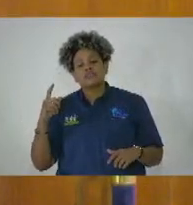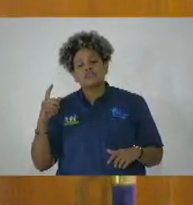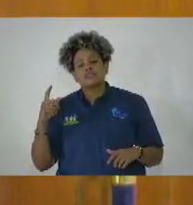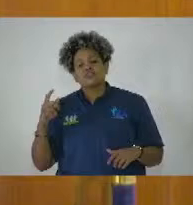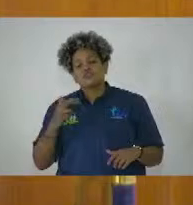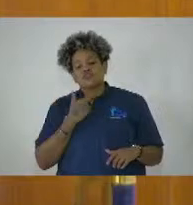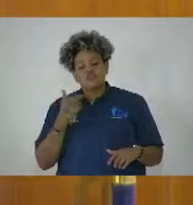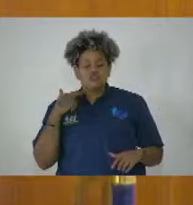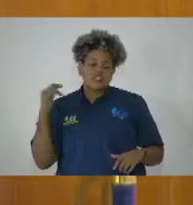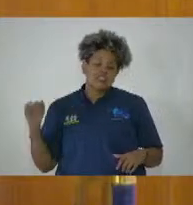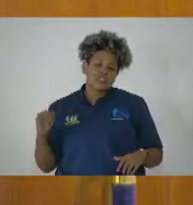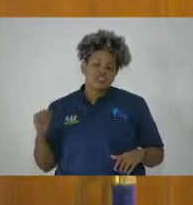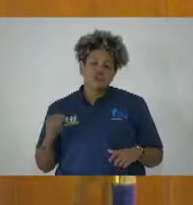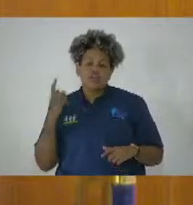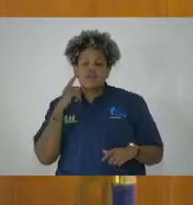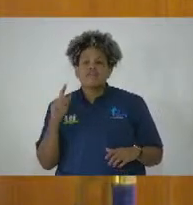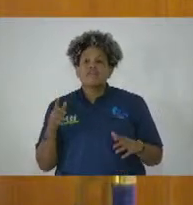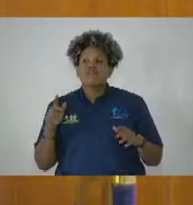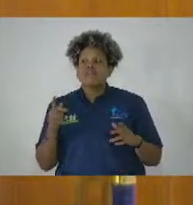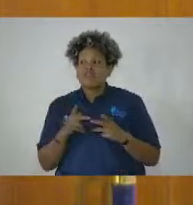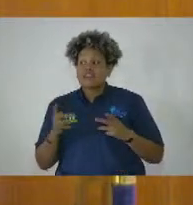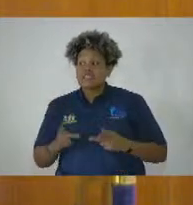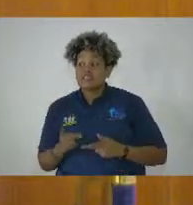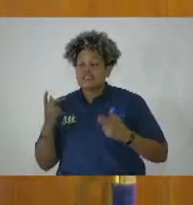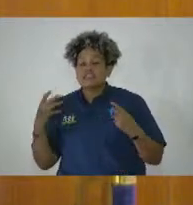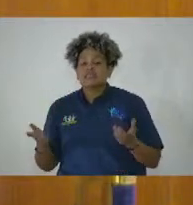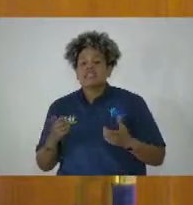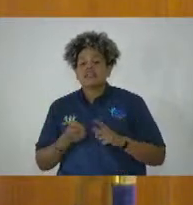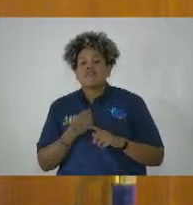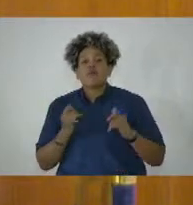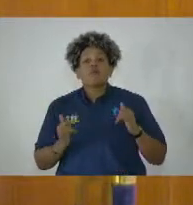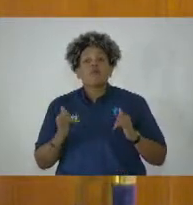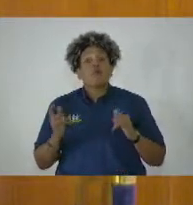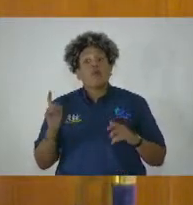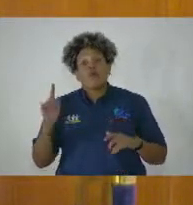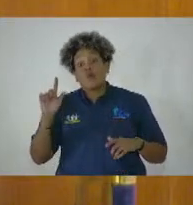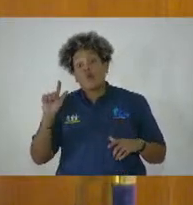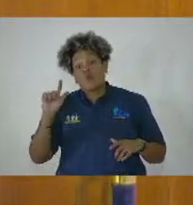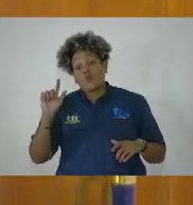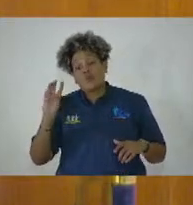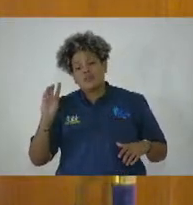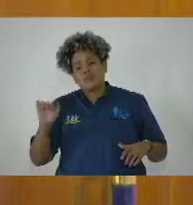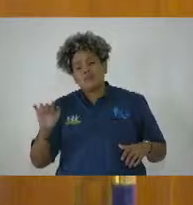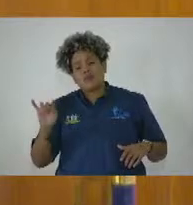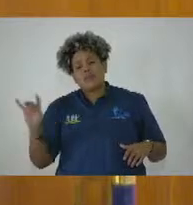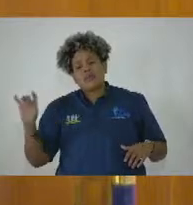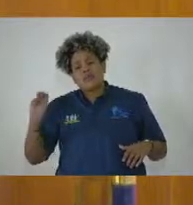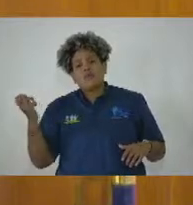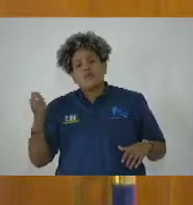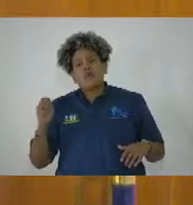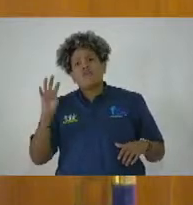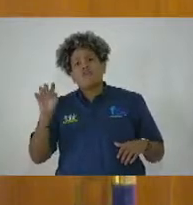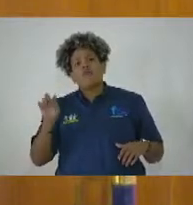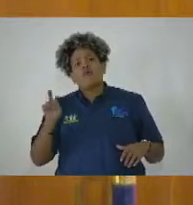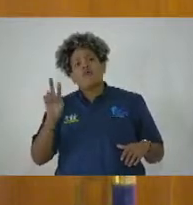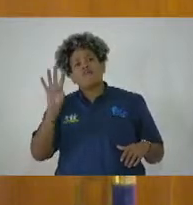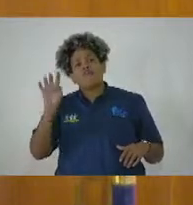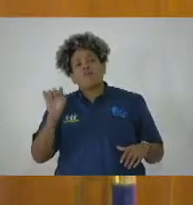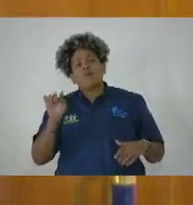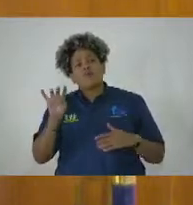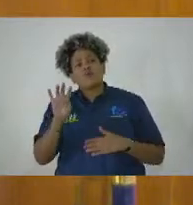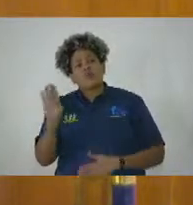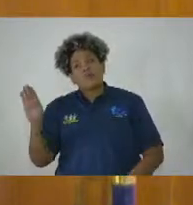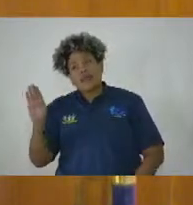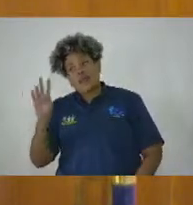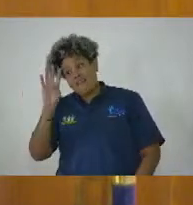Risk Insurance Facility, from which 26.88 million or 4.2 billion has